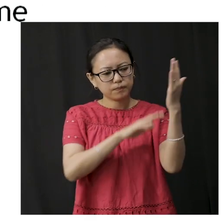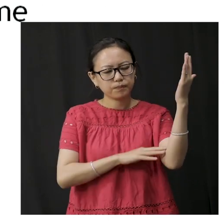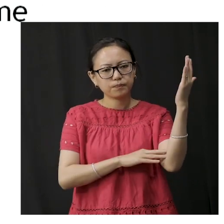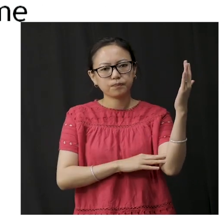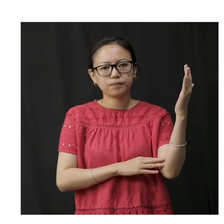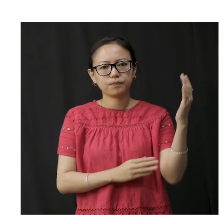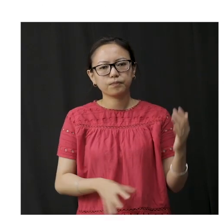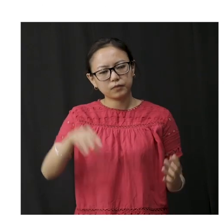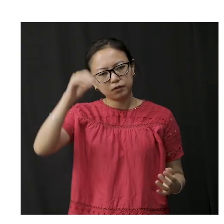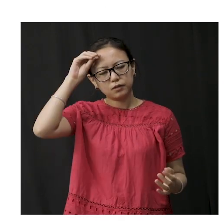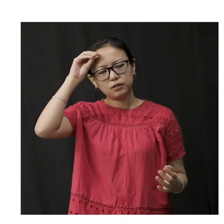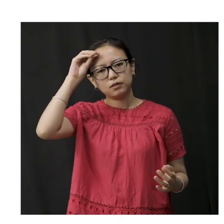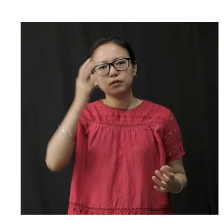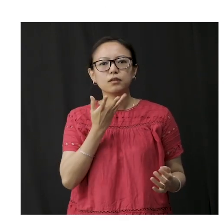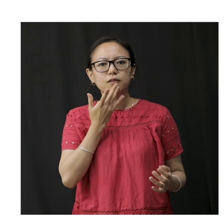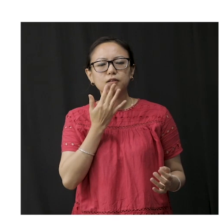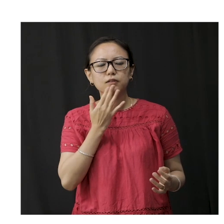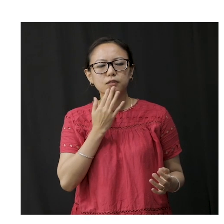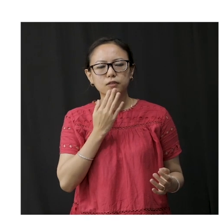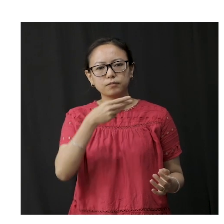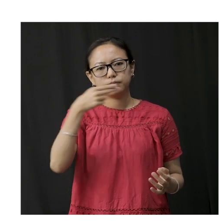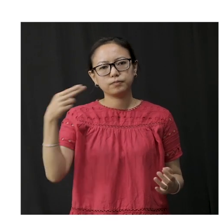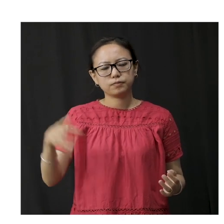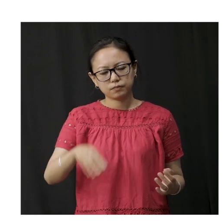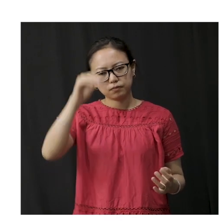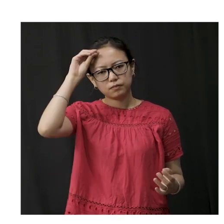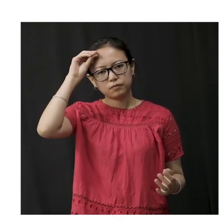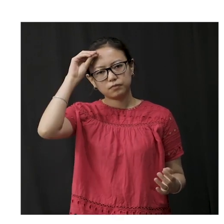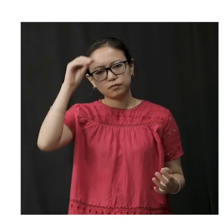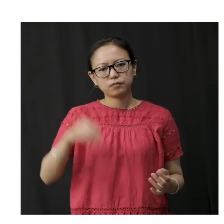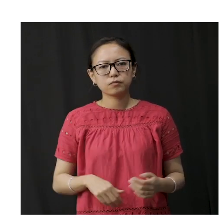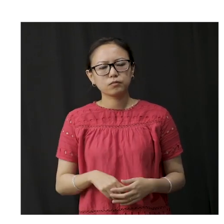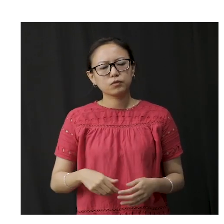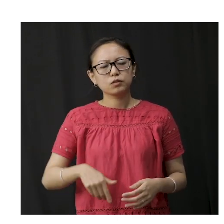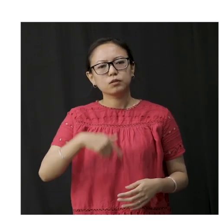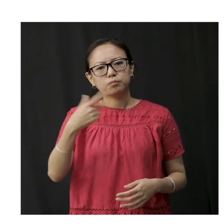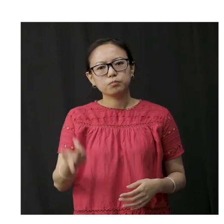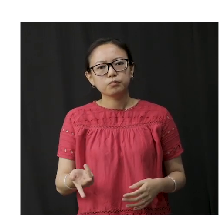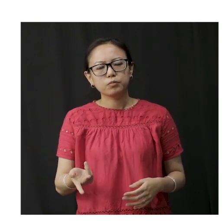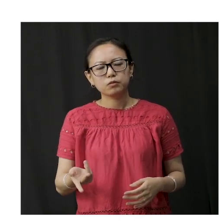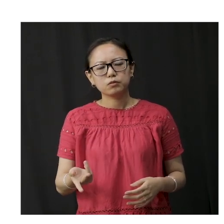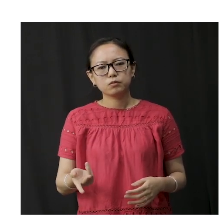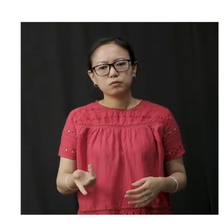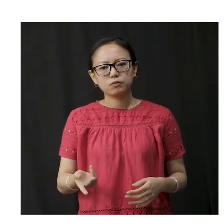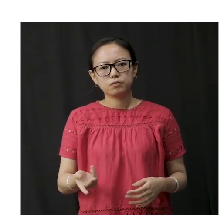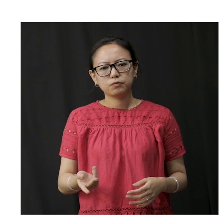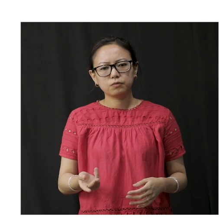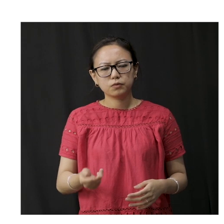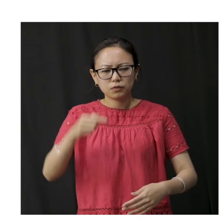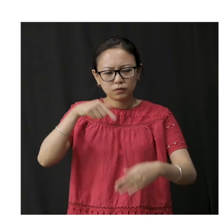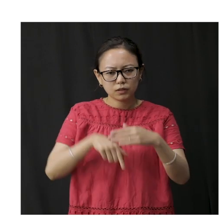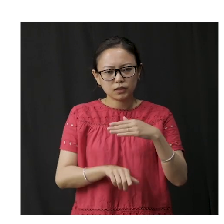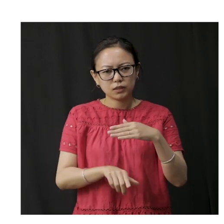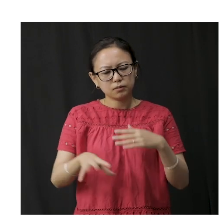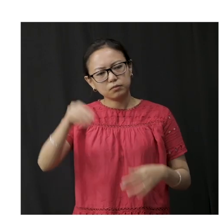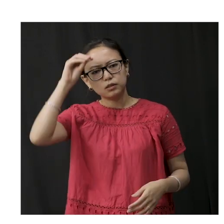color. So, before we go into the explanation, we will all recite the poem line by